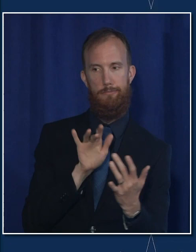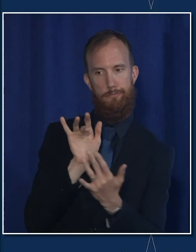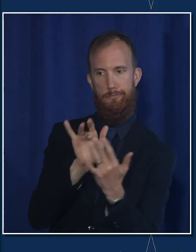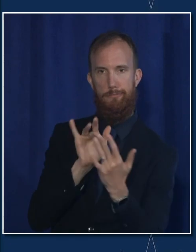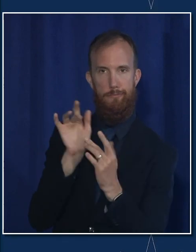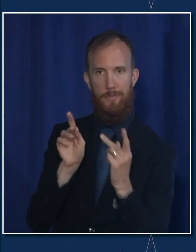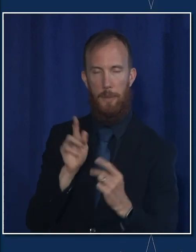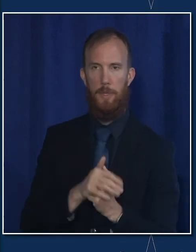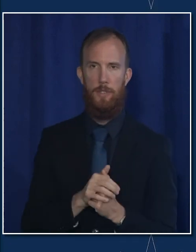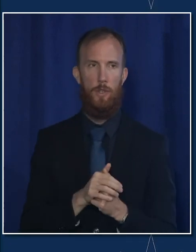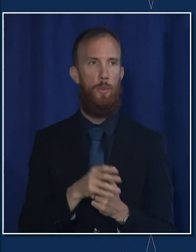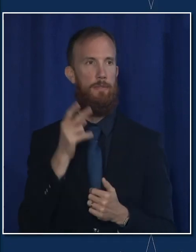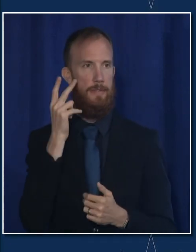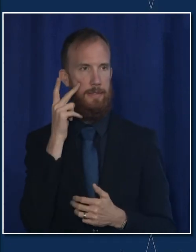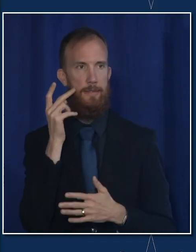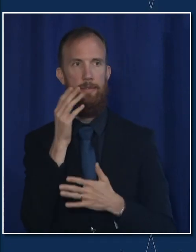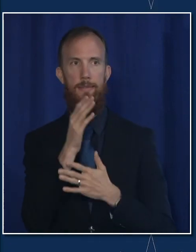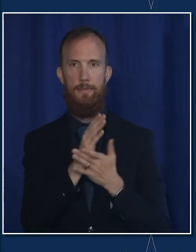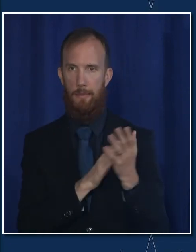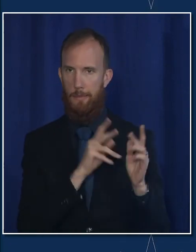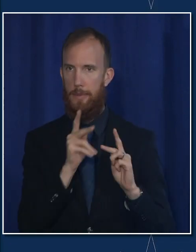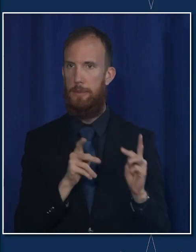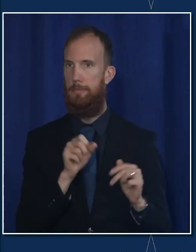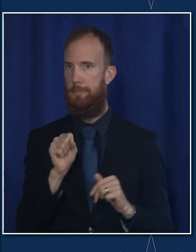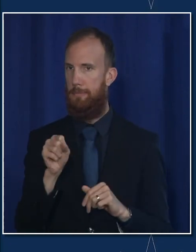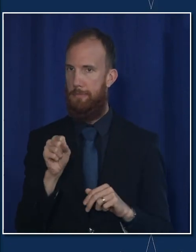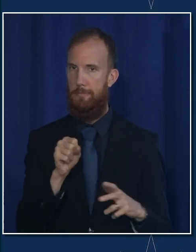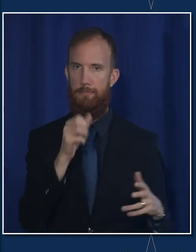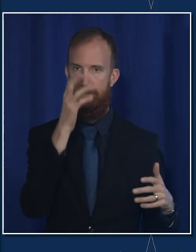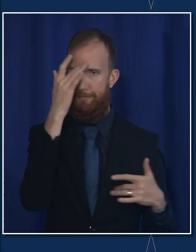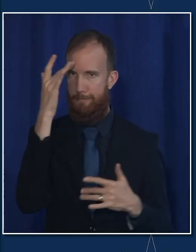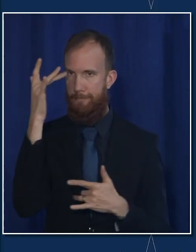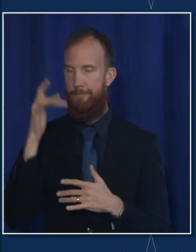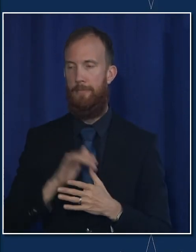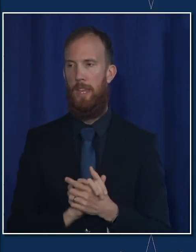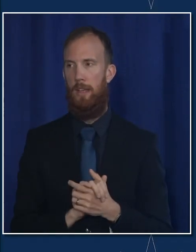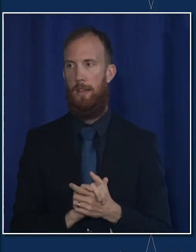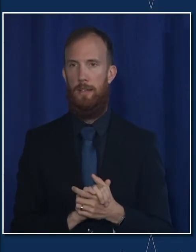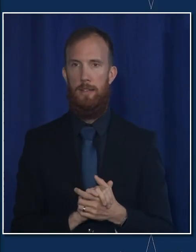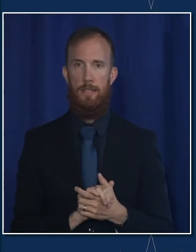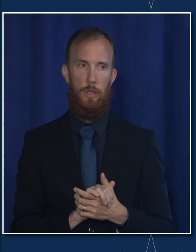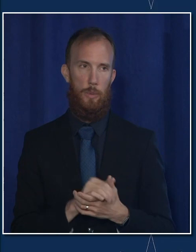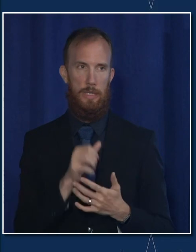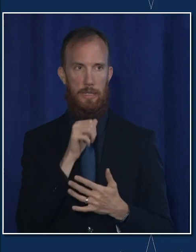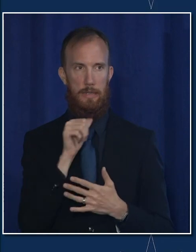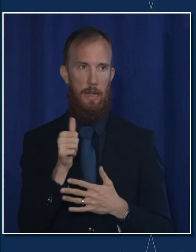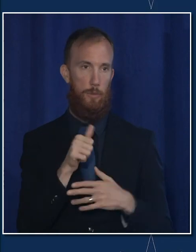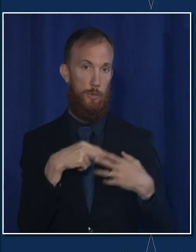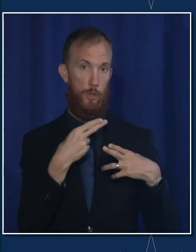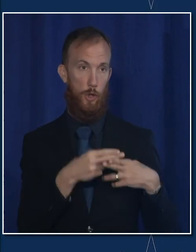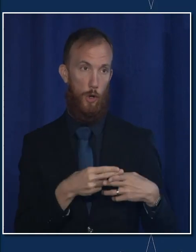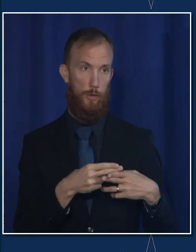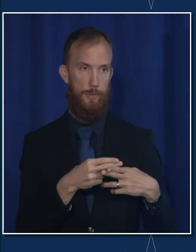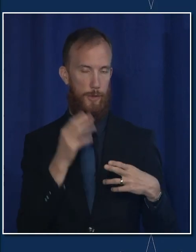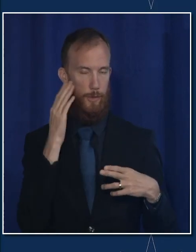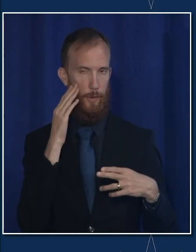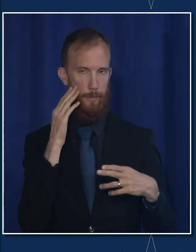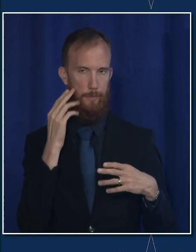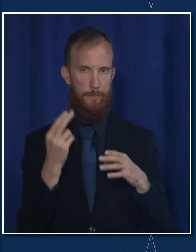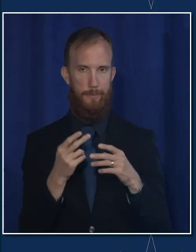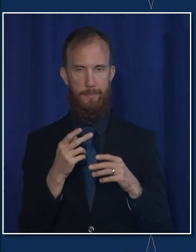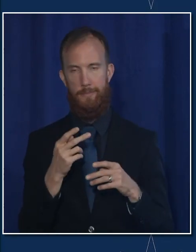cases, many cases associated with it. Nothing, not a, quote, super spreader. People are always like, is this a super spreader?